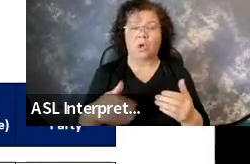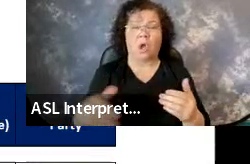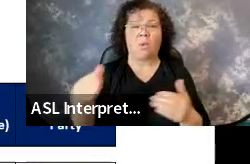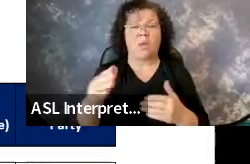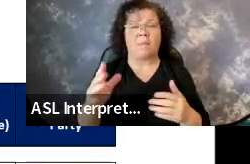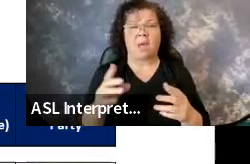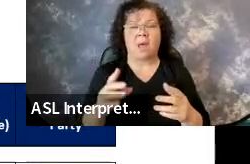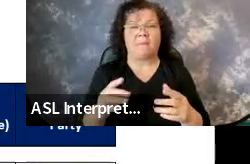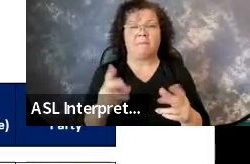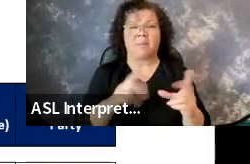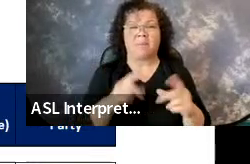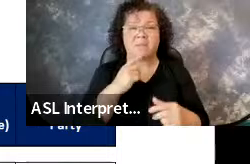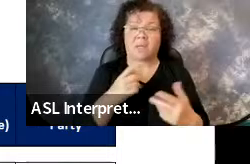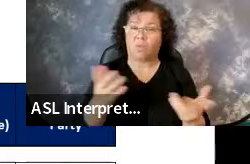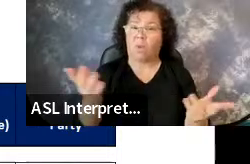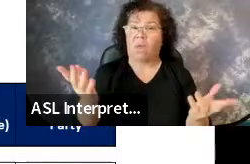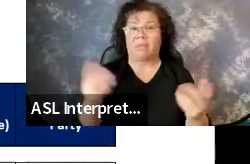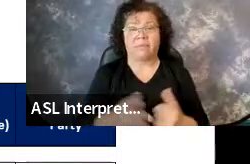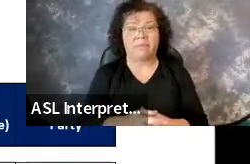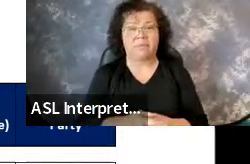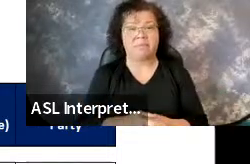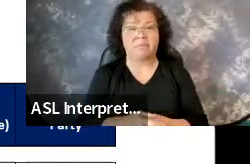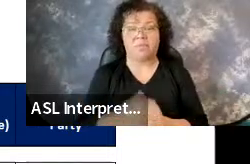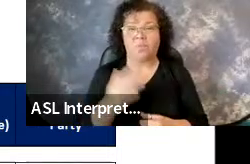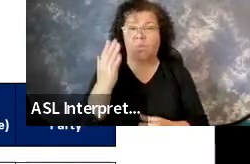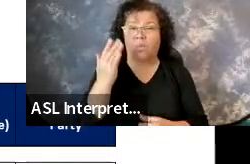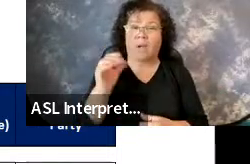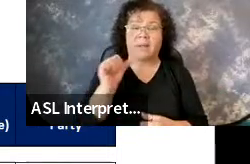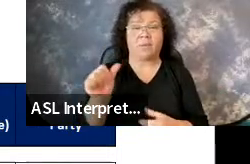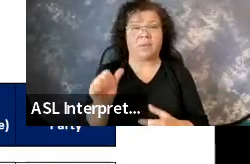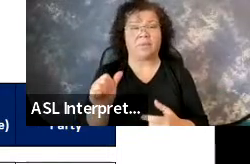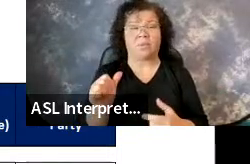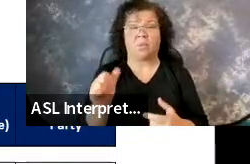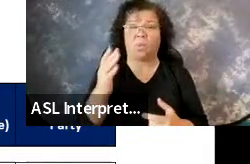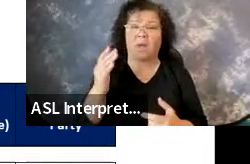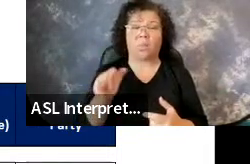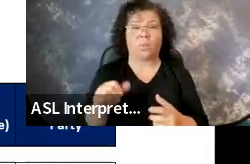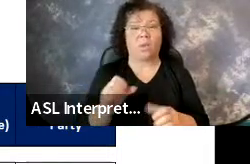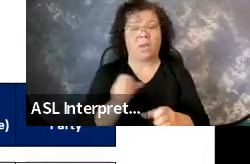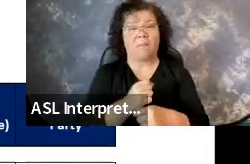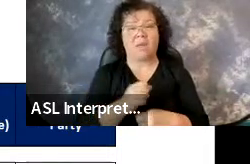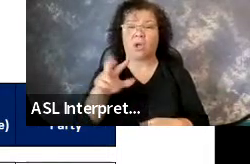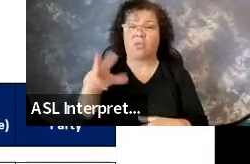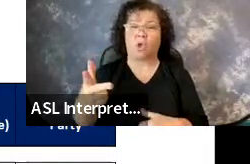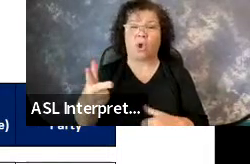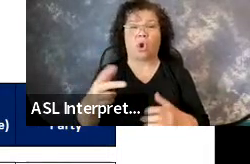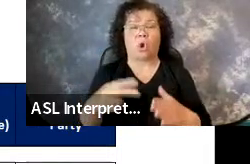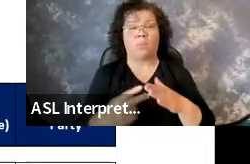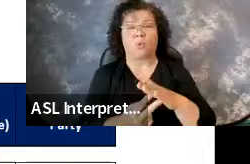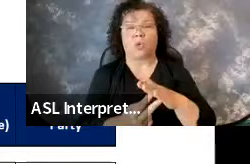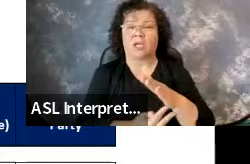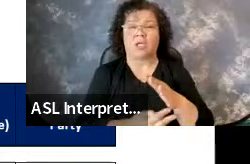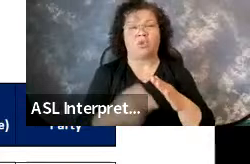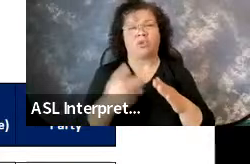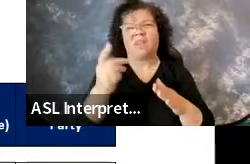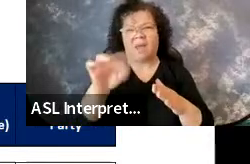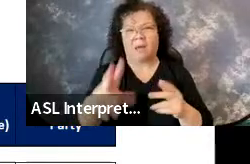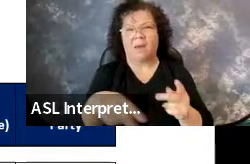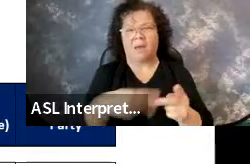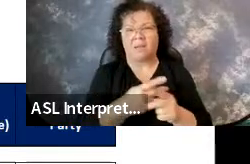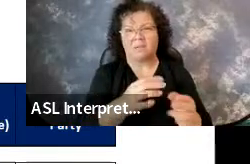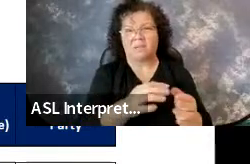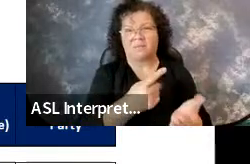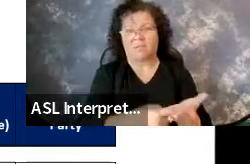like, well, you know, why isn't it, you know, why aren't we doing a third bridge or that kind of stuff, right? You